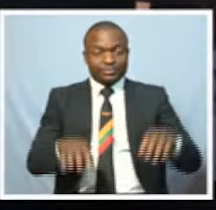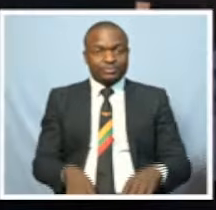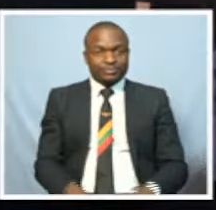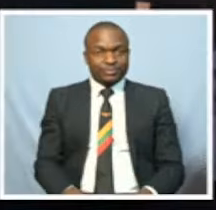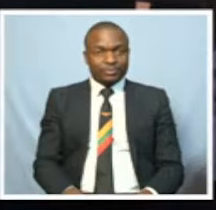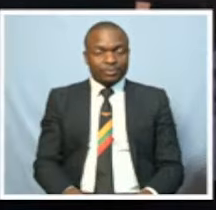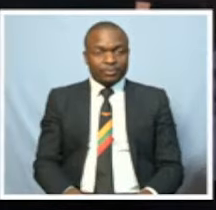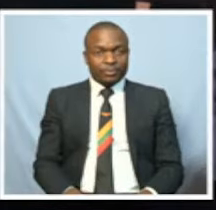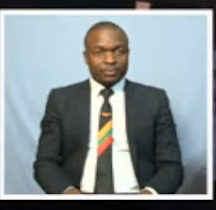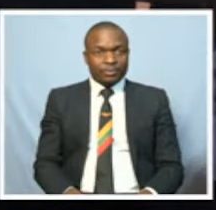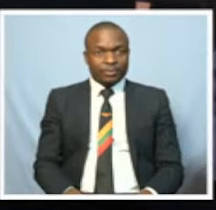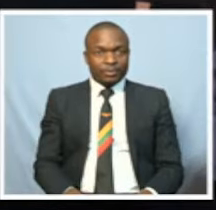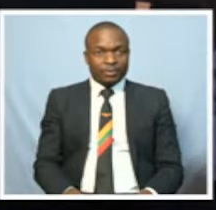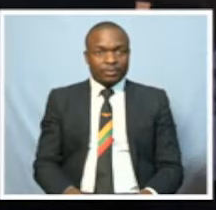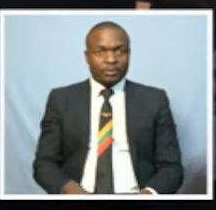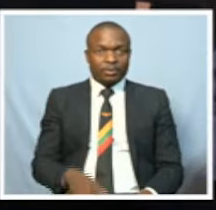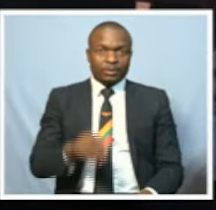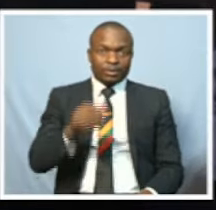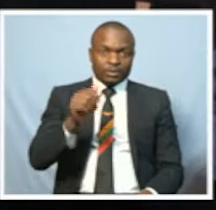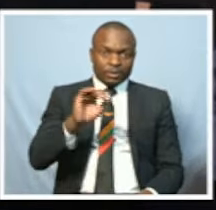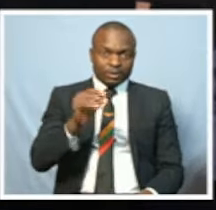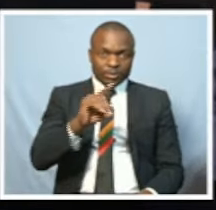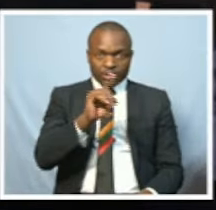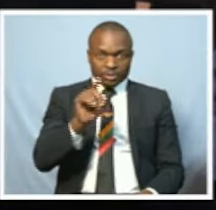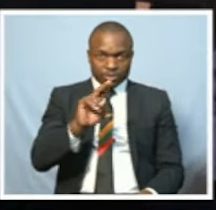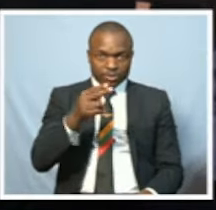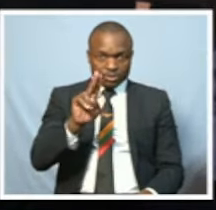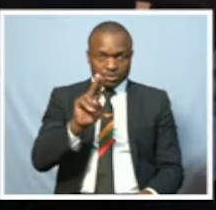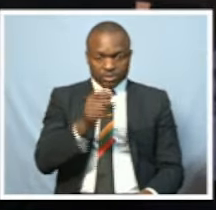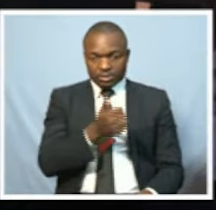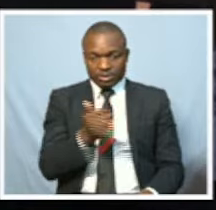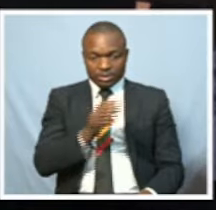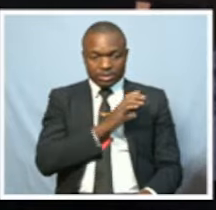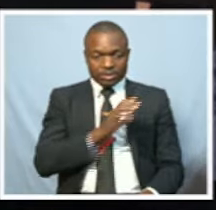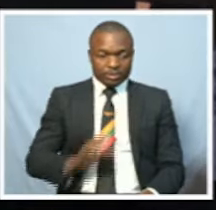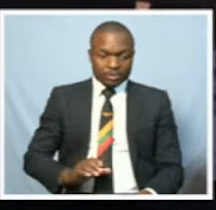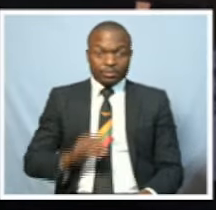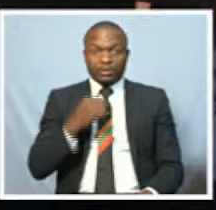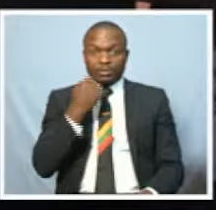and Iwelo Zulu General Dealers?